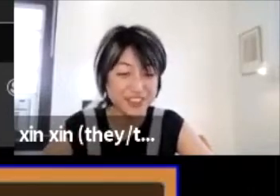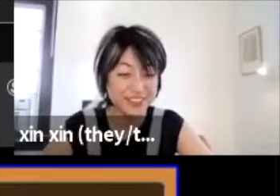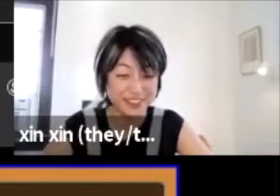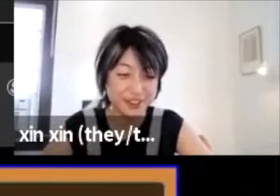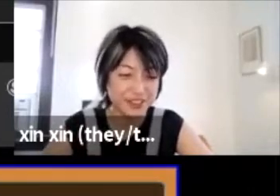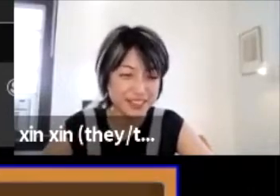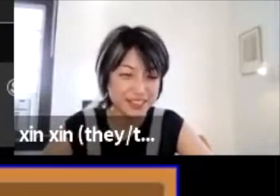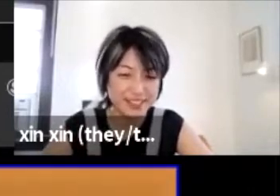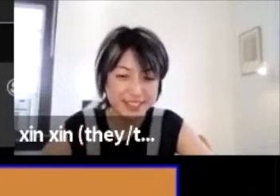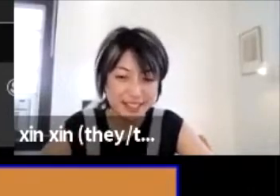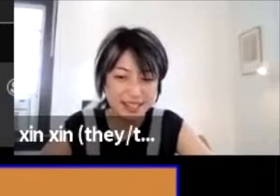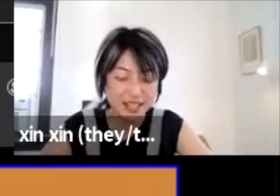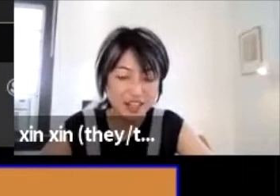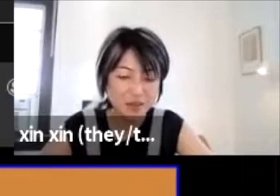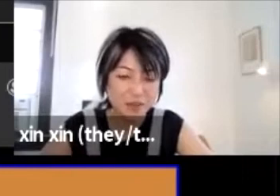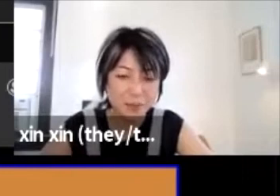to start another thread.